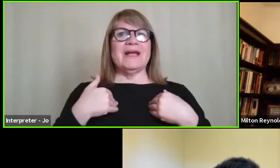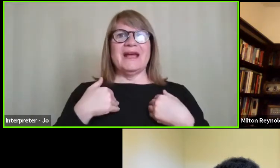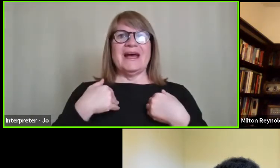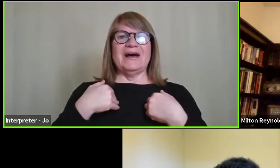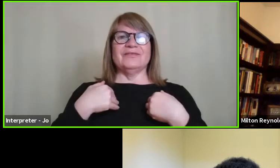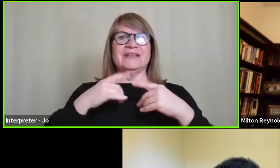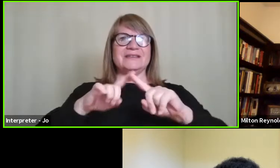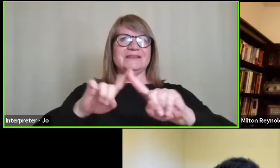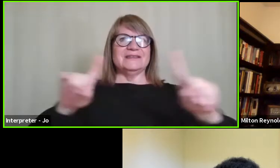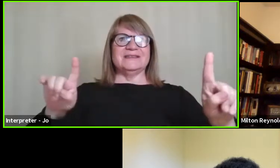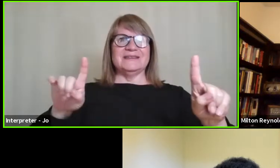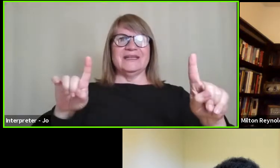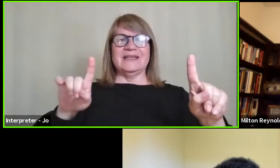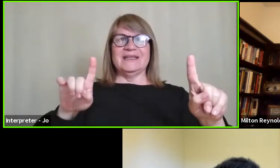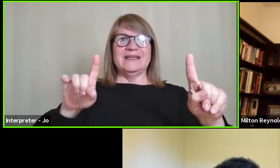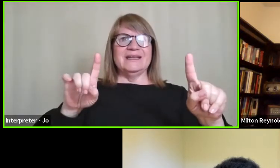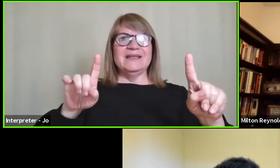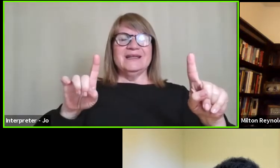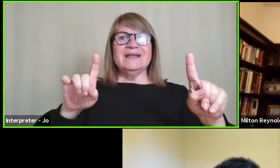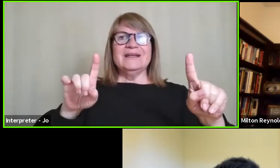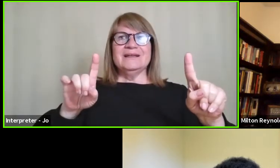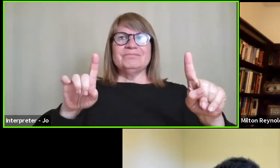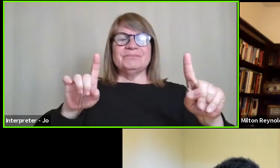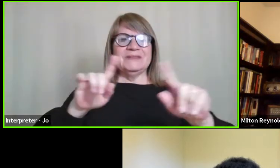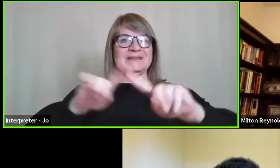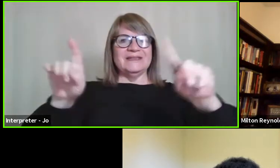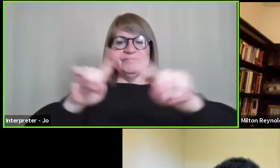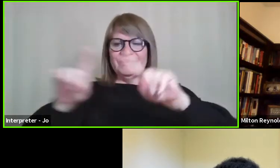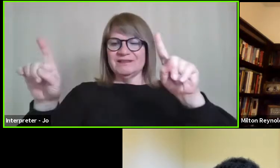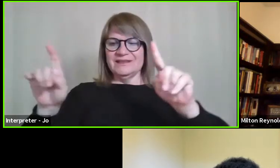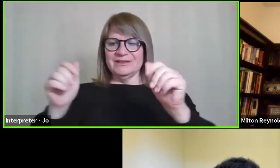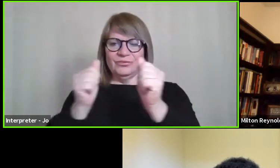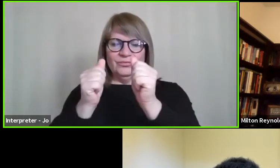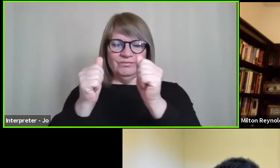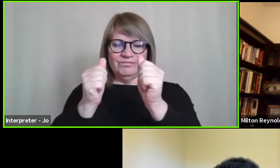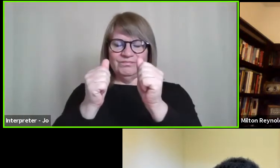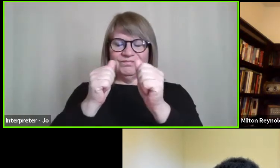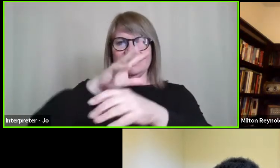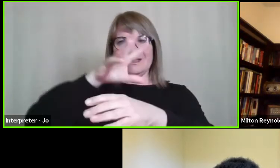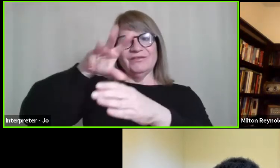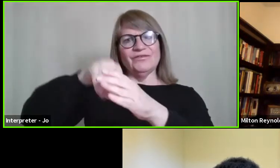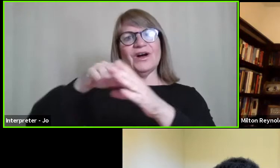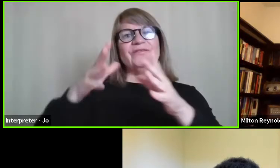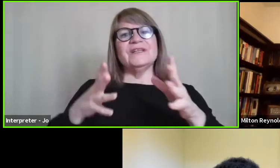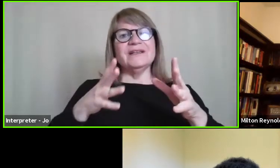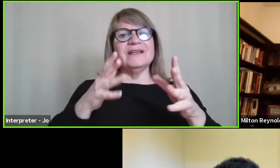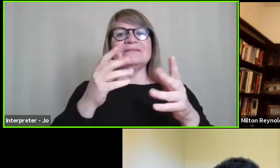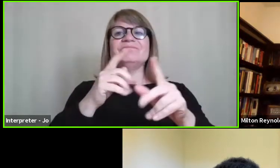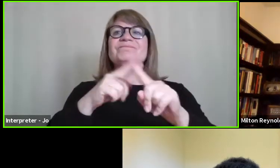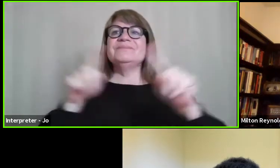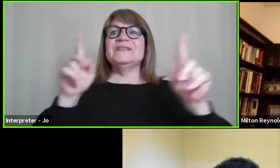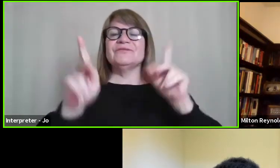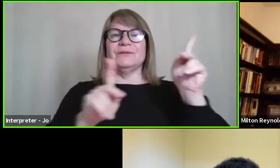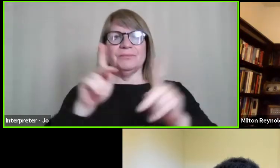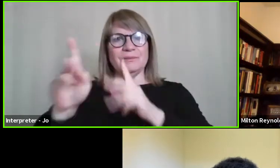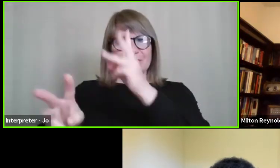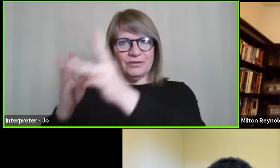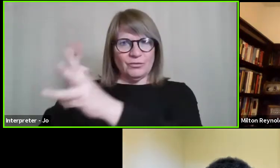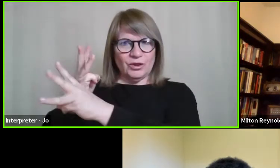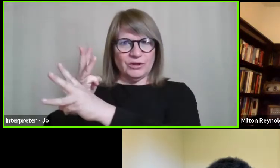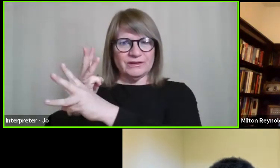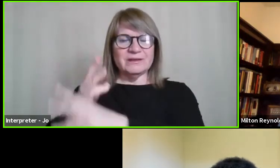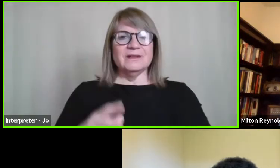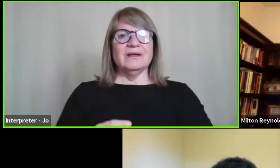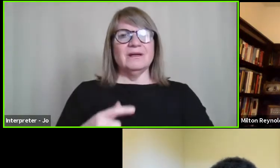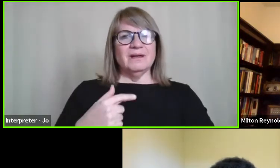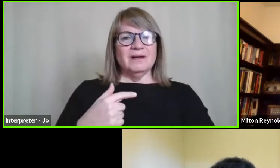differential values within our human populations right so i think that for me that's that's critical i think the other the other